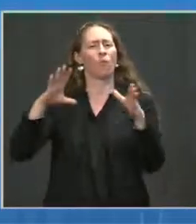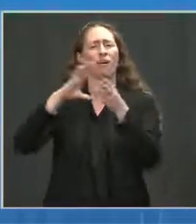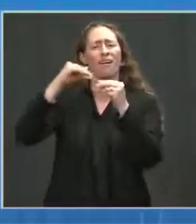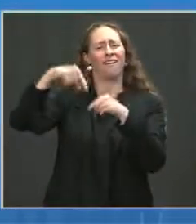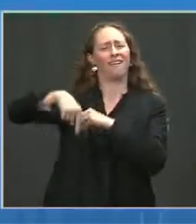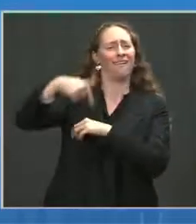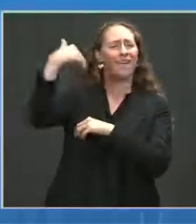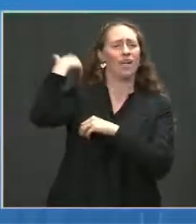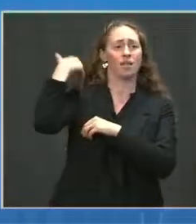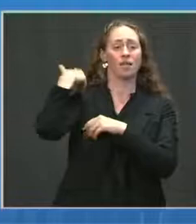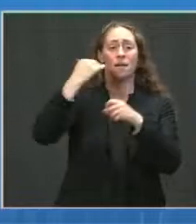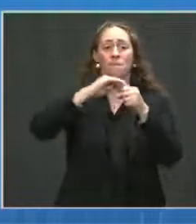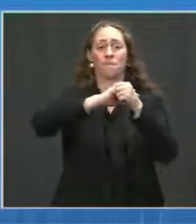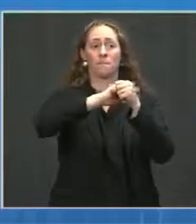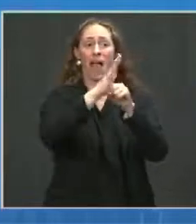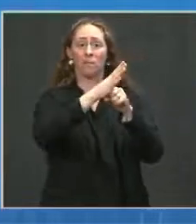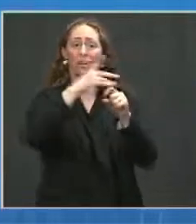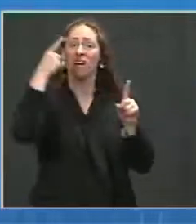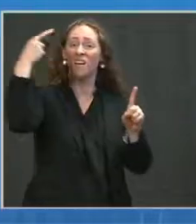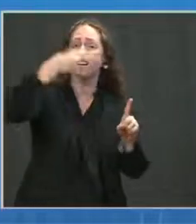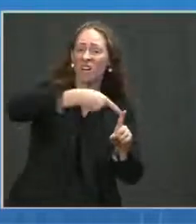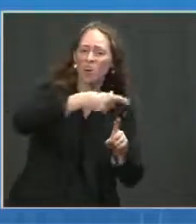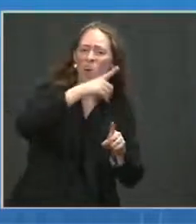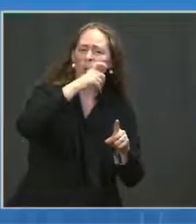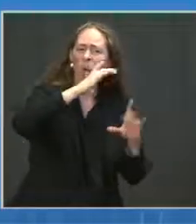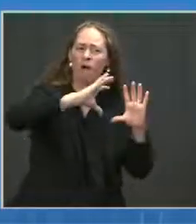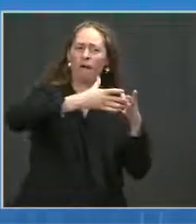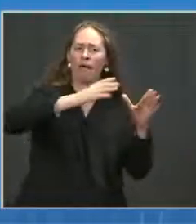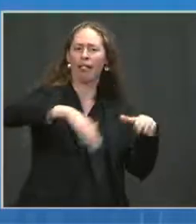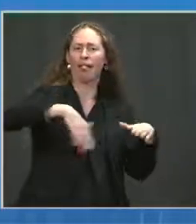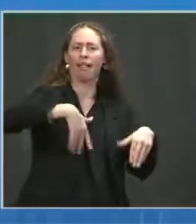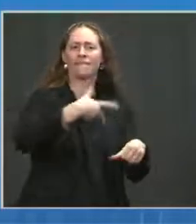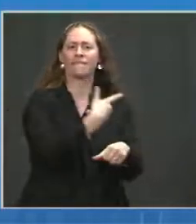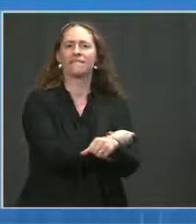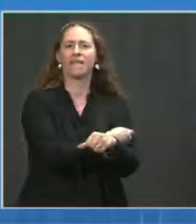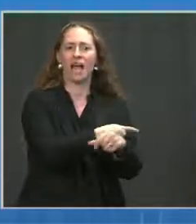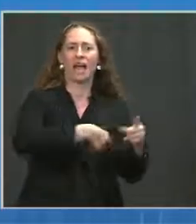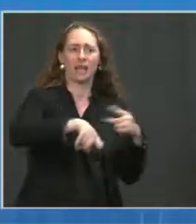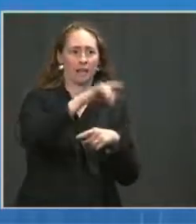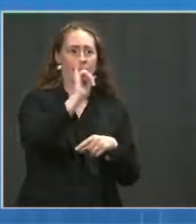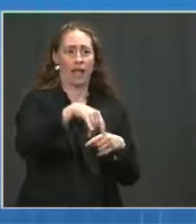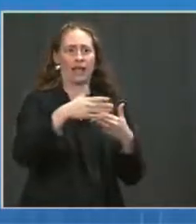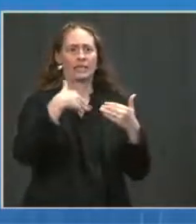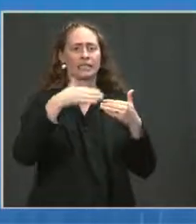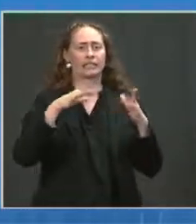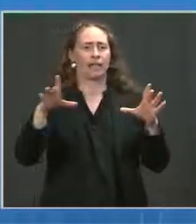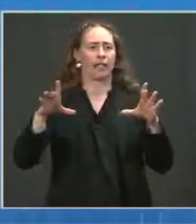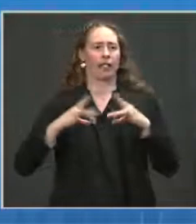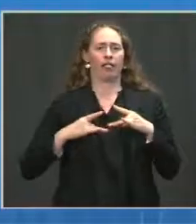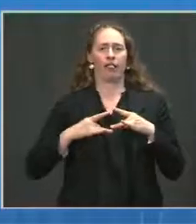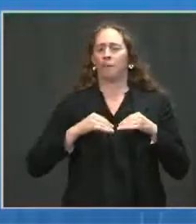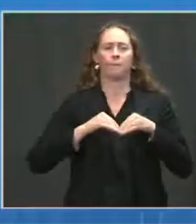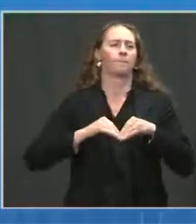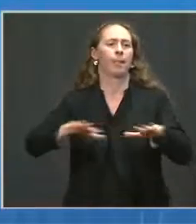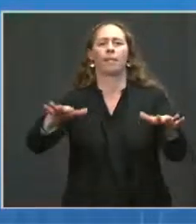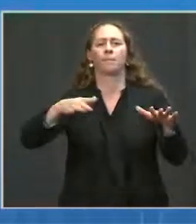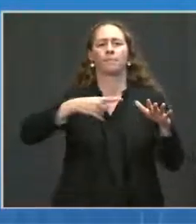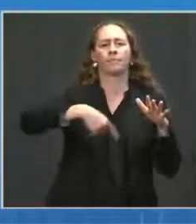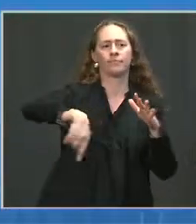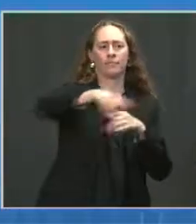of the unvaccinated, where the vast majority of spread is in this country is among those who